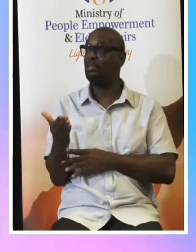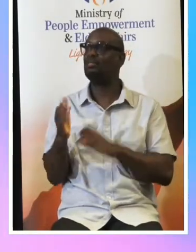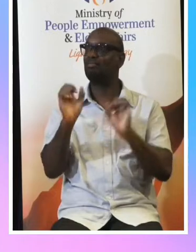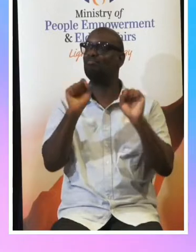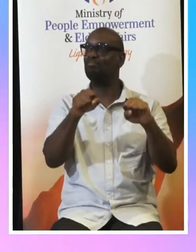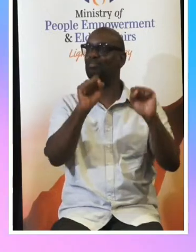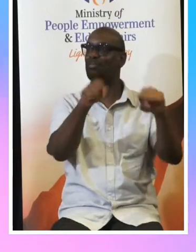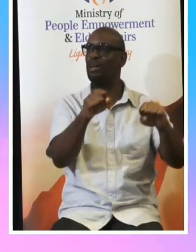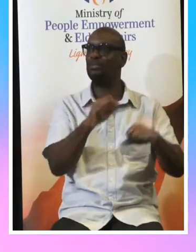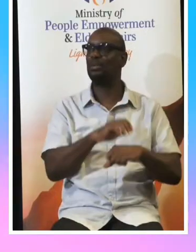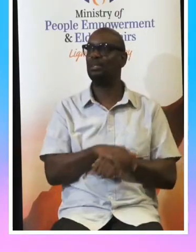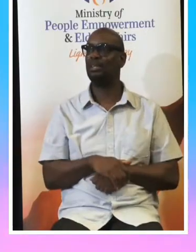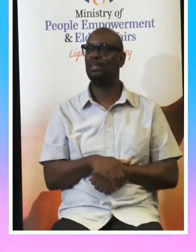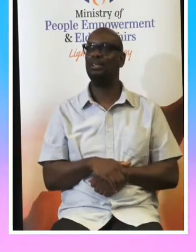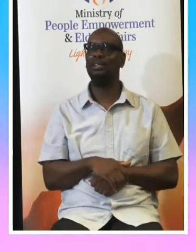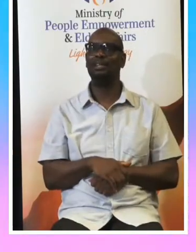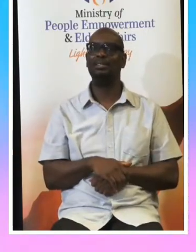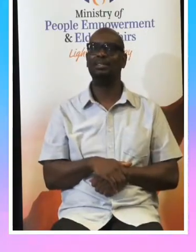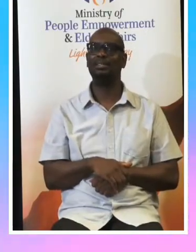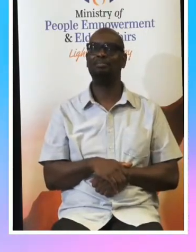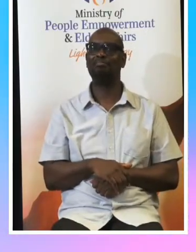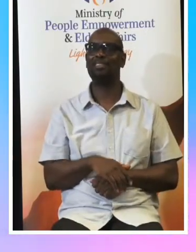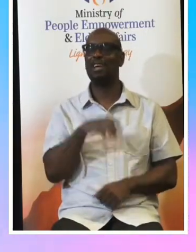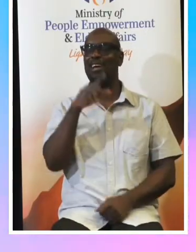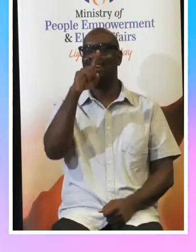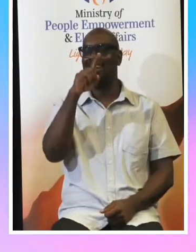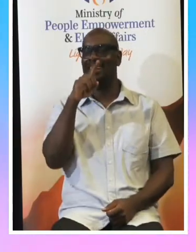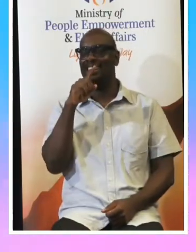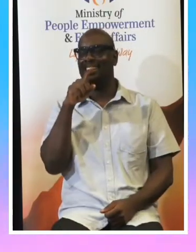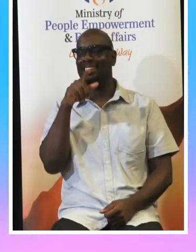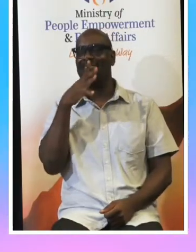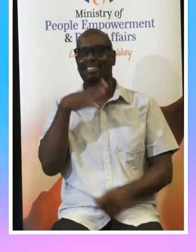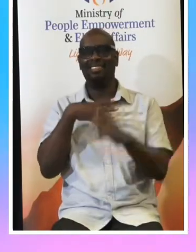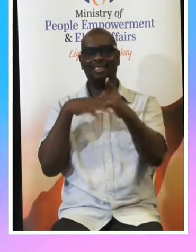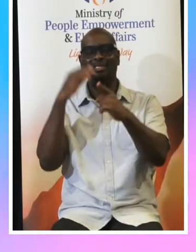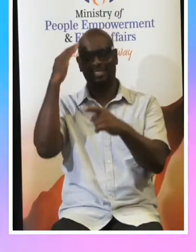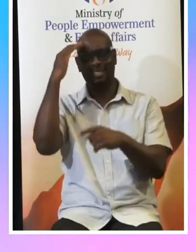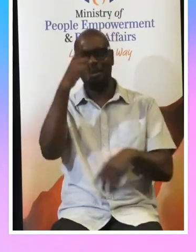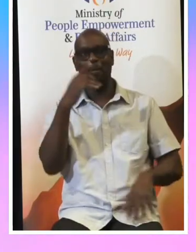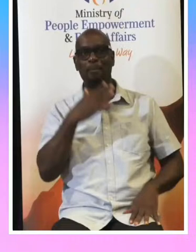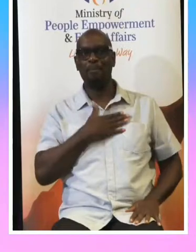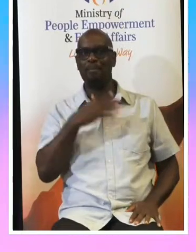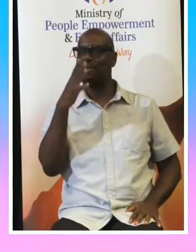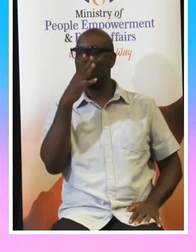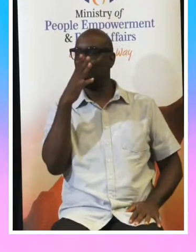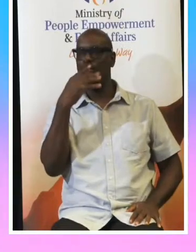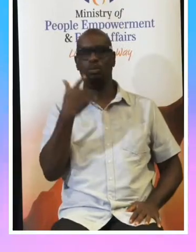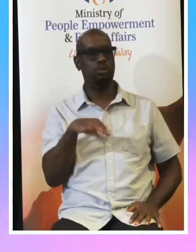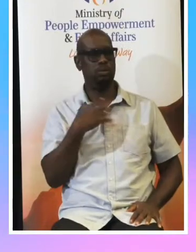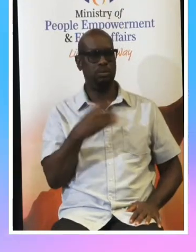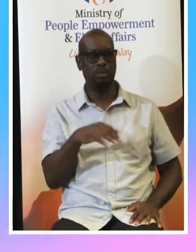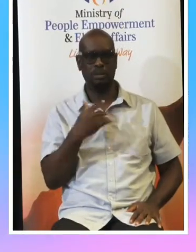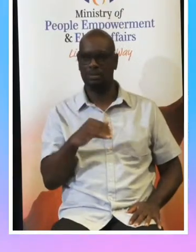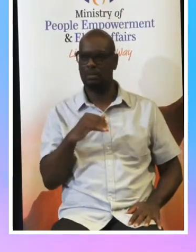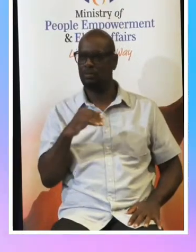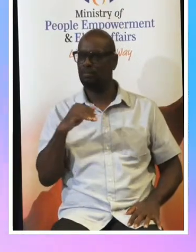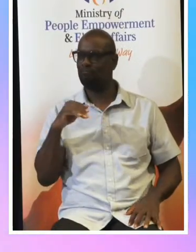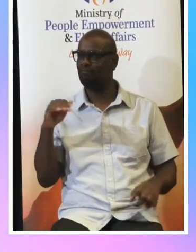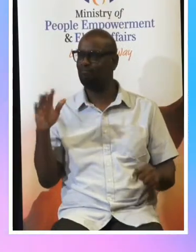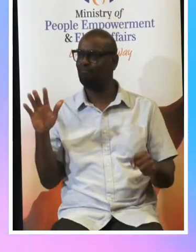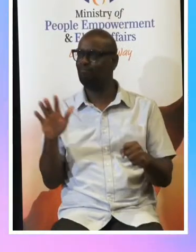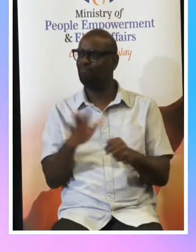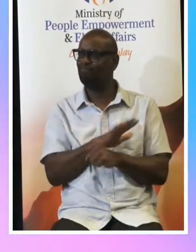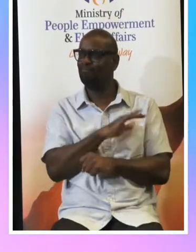Dr. Leacock nods knowingly. She's easily the most optimistic person I have ever met.